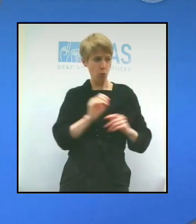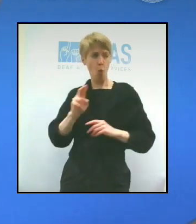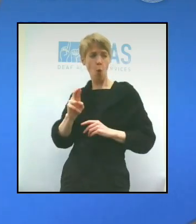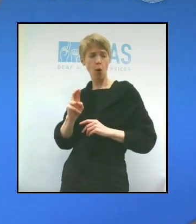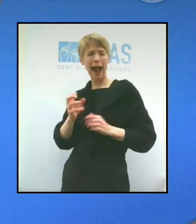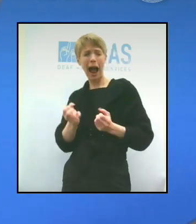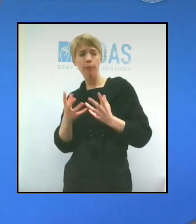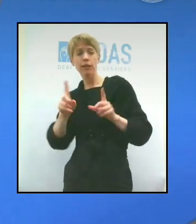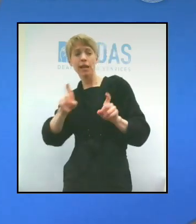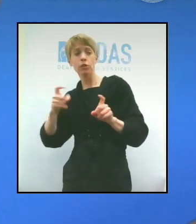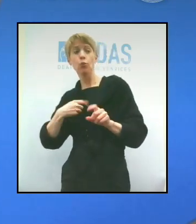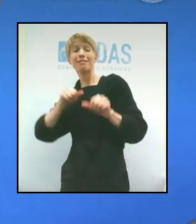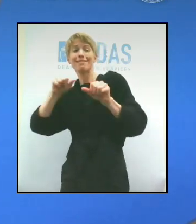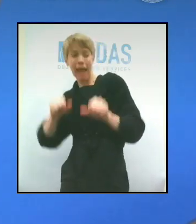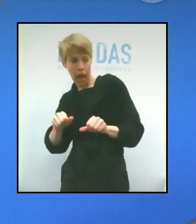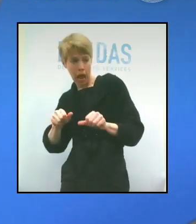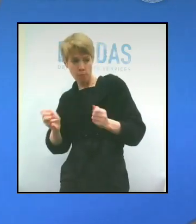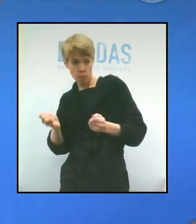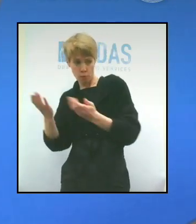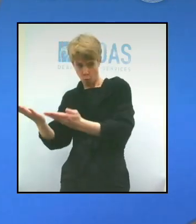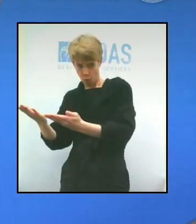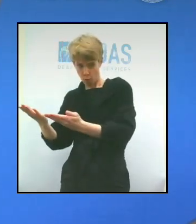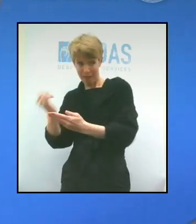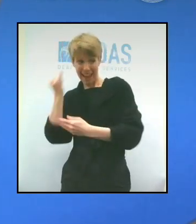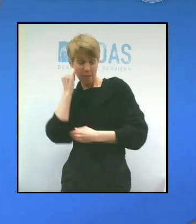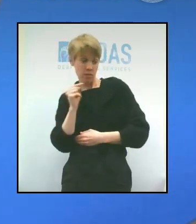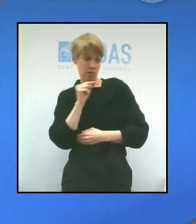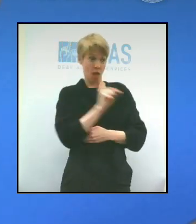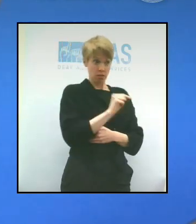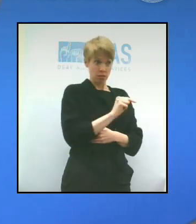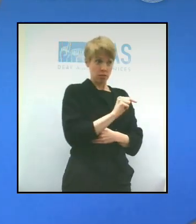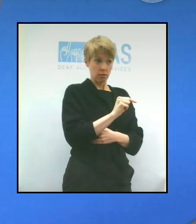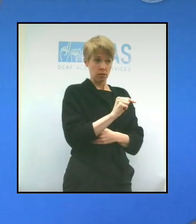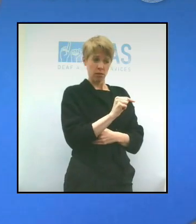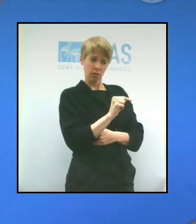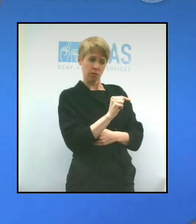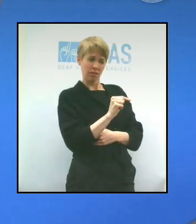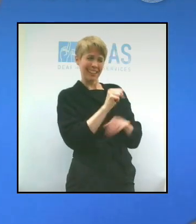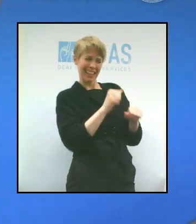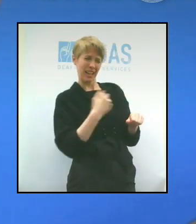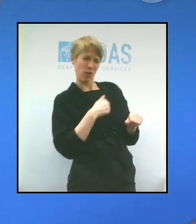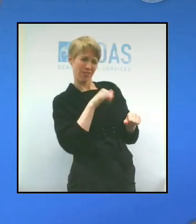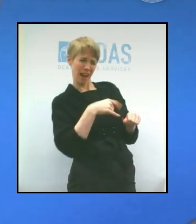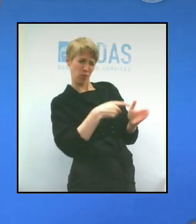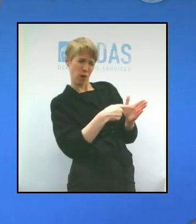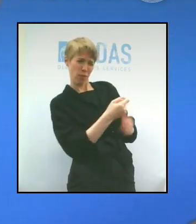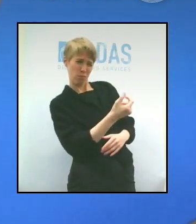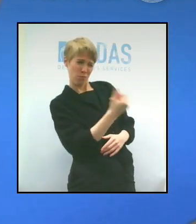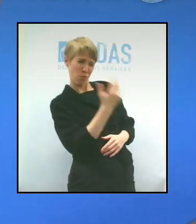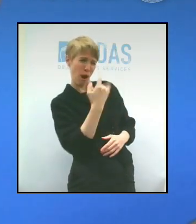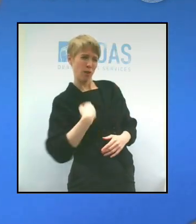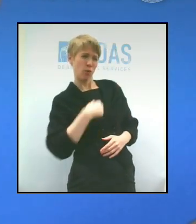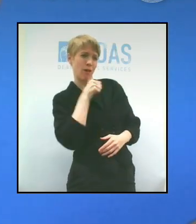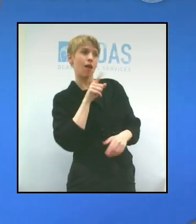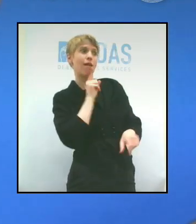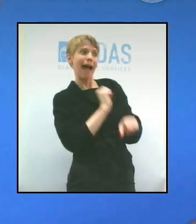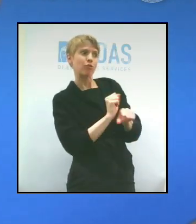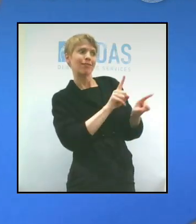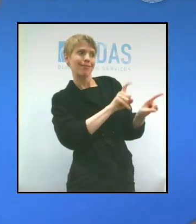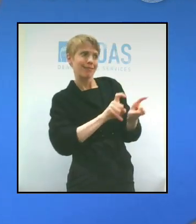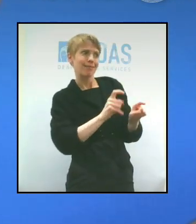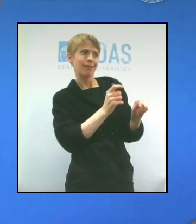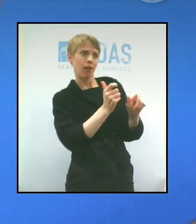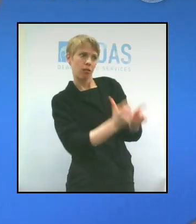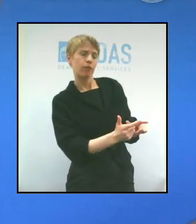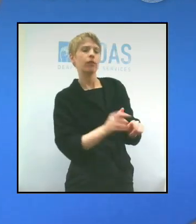tests? If it's the former, could you lose that benchmark if you're not actually testing people? It is the